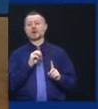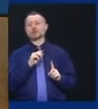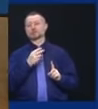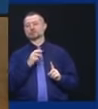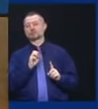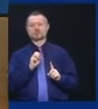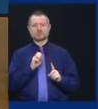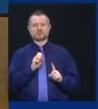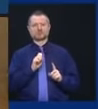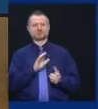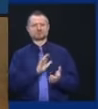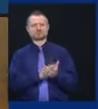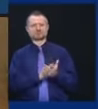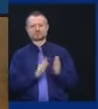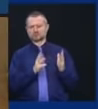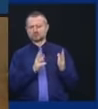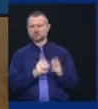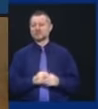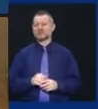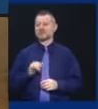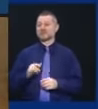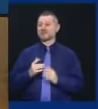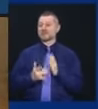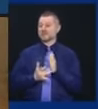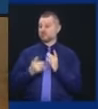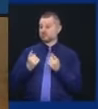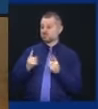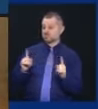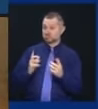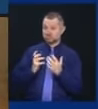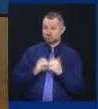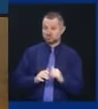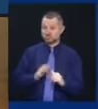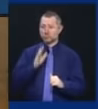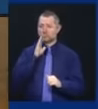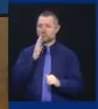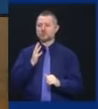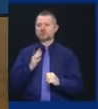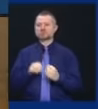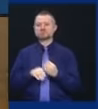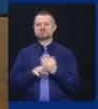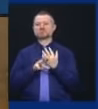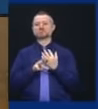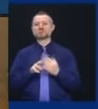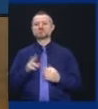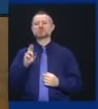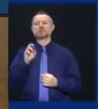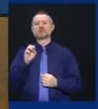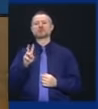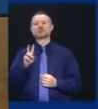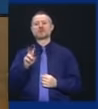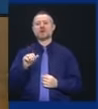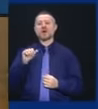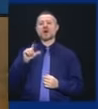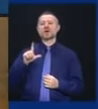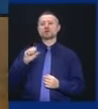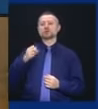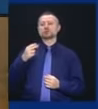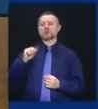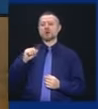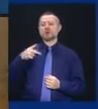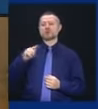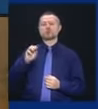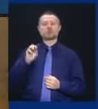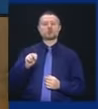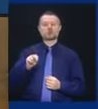And if the technology works, we're going to be with Reverend Al Sharpton. First, what a beautiful day